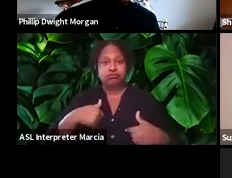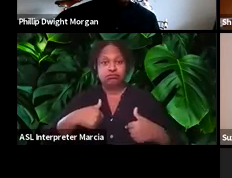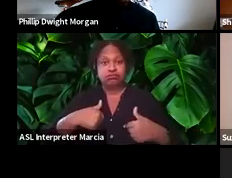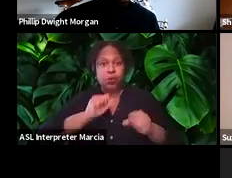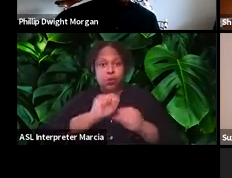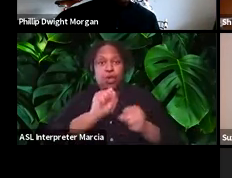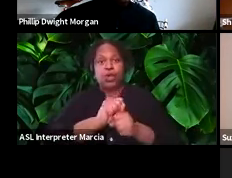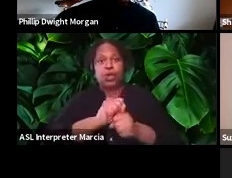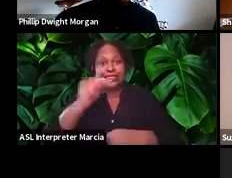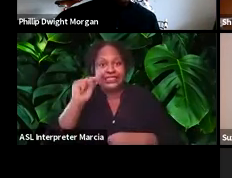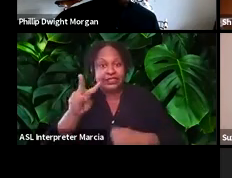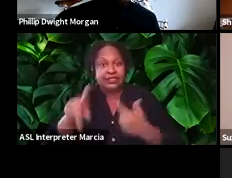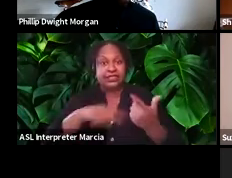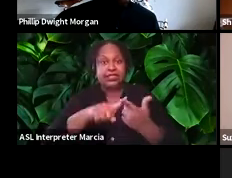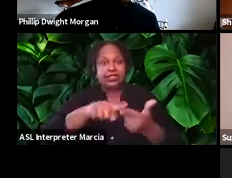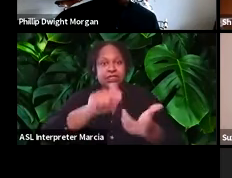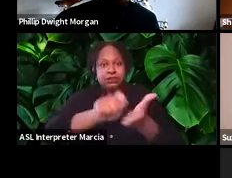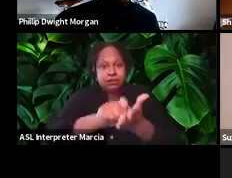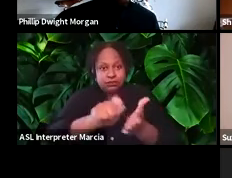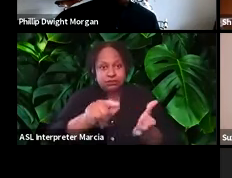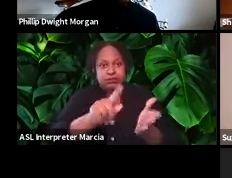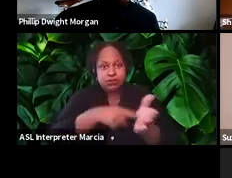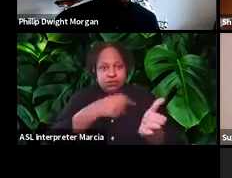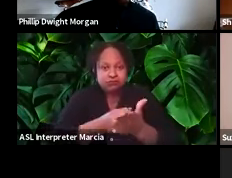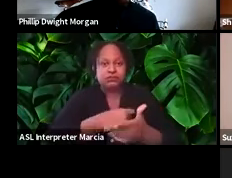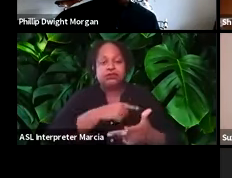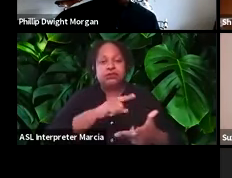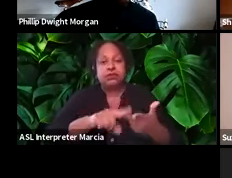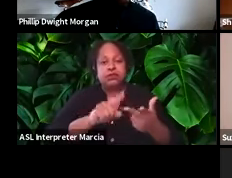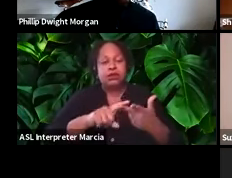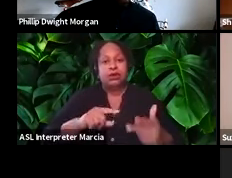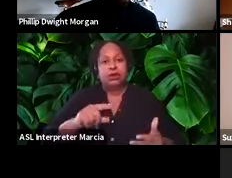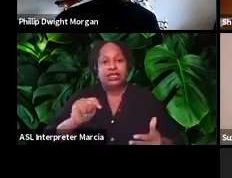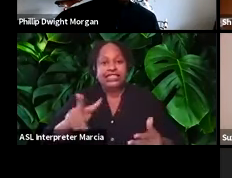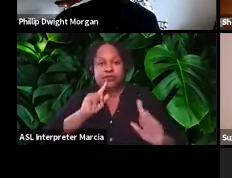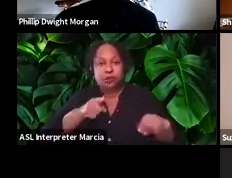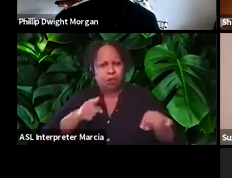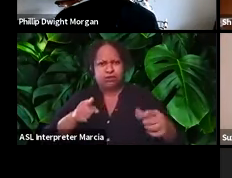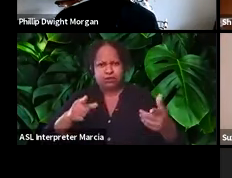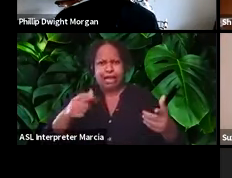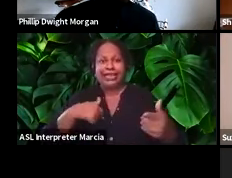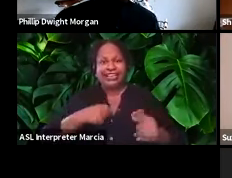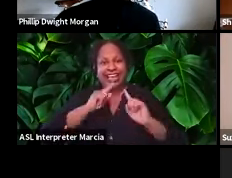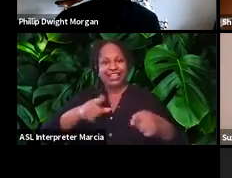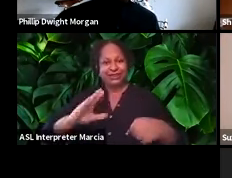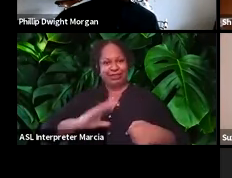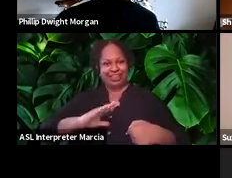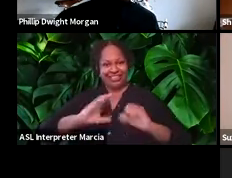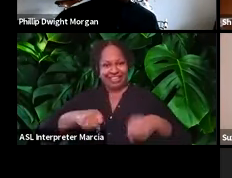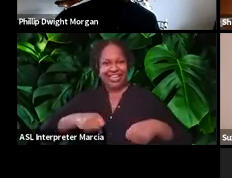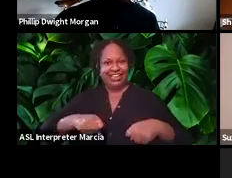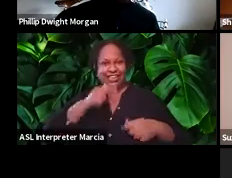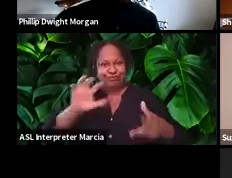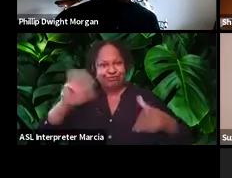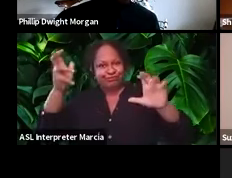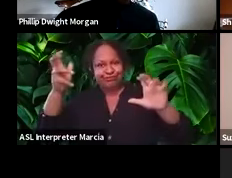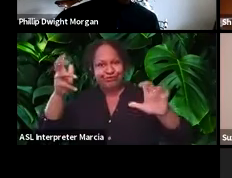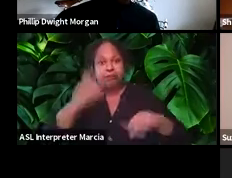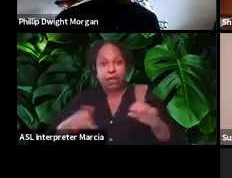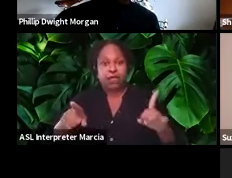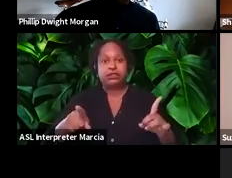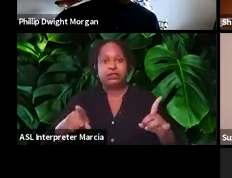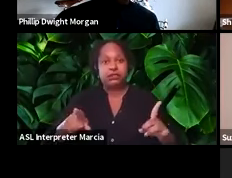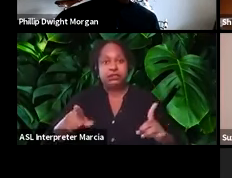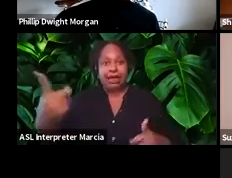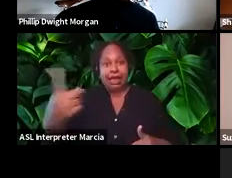I'm a journalist, I'm a TV host. I can say what I need to say without ruffling any feathers. And in that very moment, I intended to